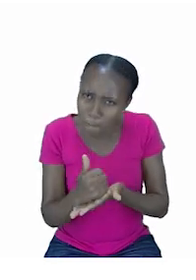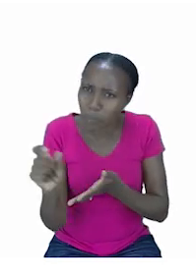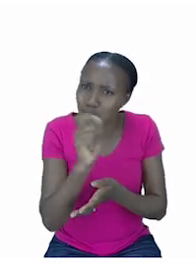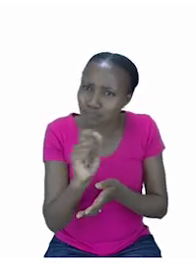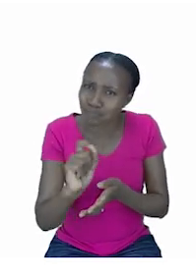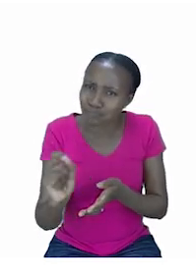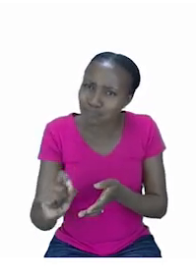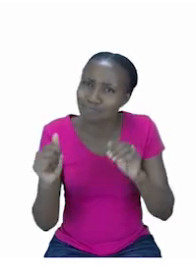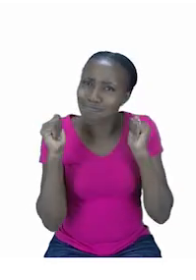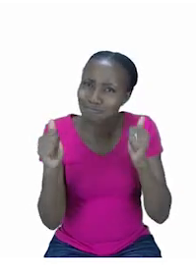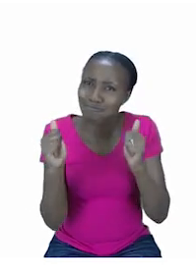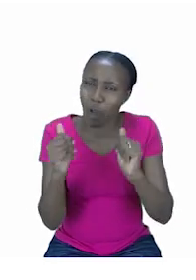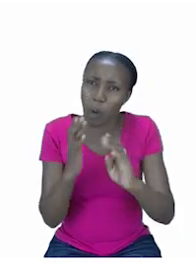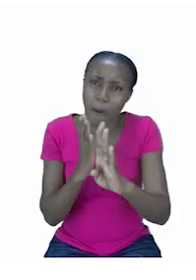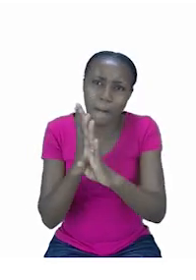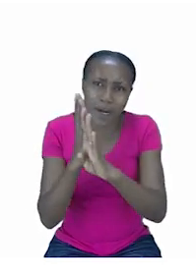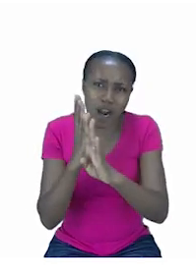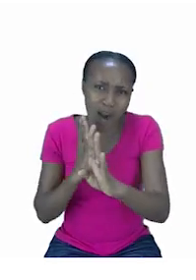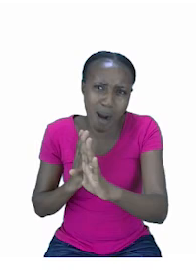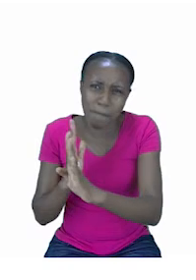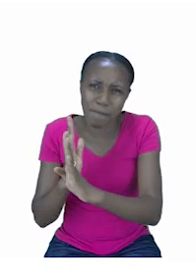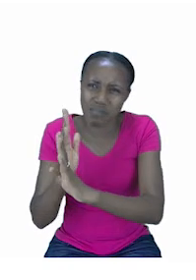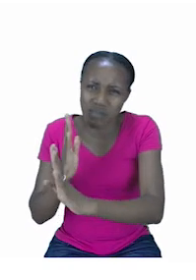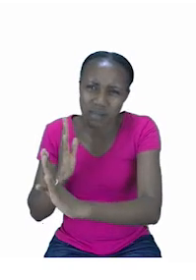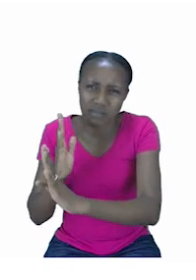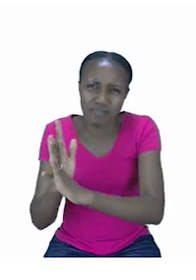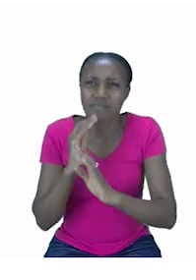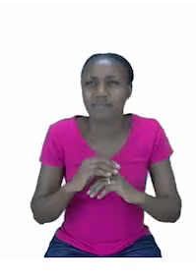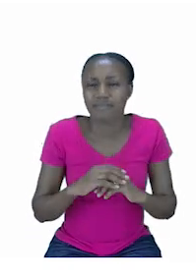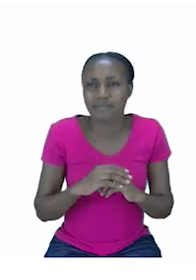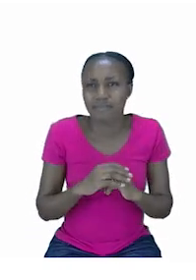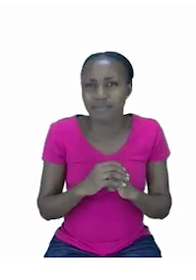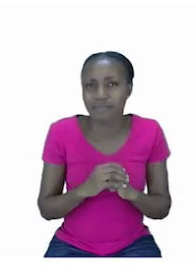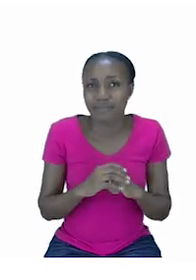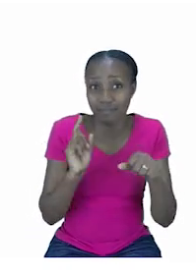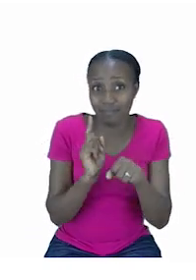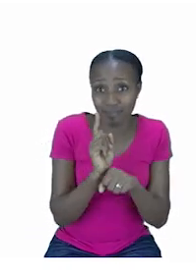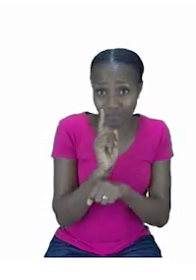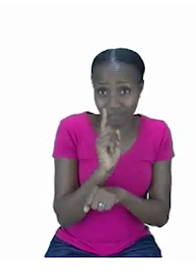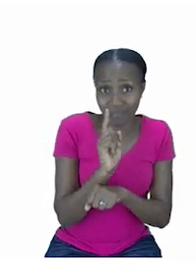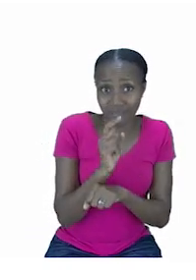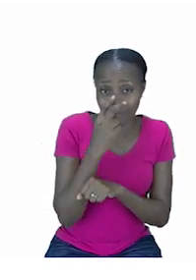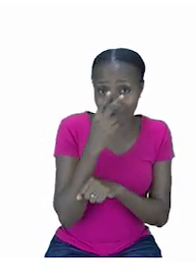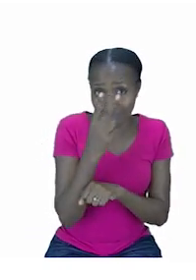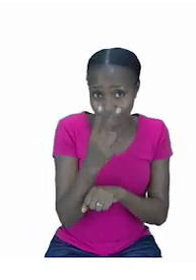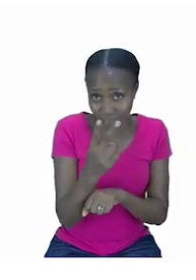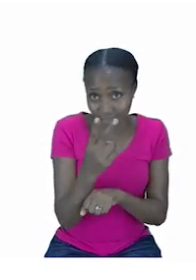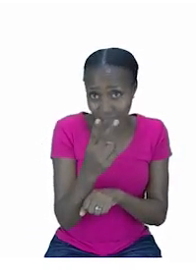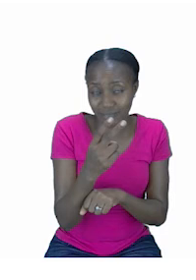So, we are going to practice with a few patterns. The first pattern that you can see is called